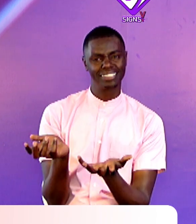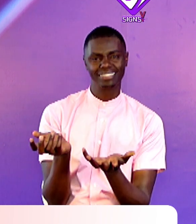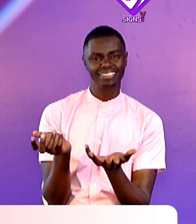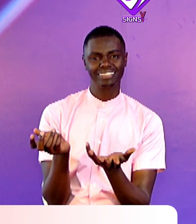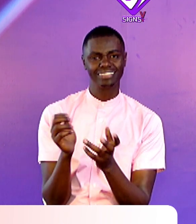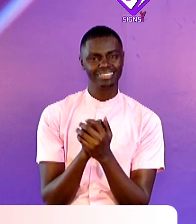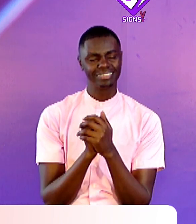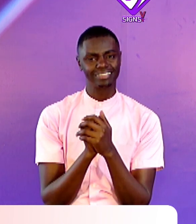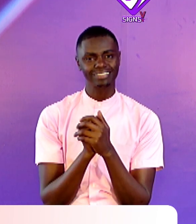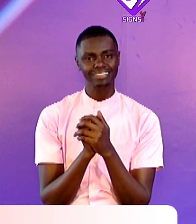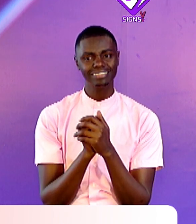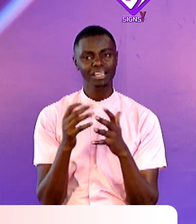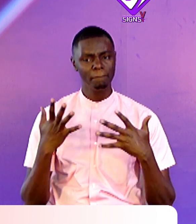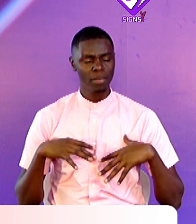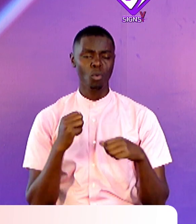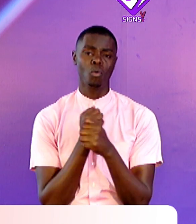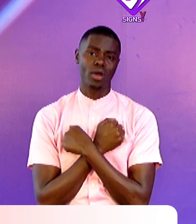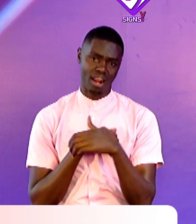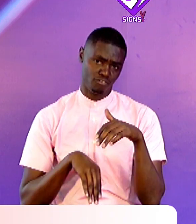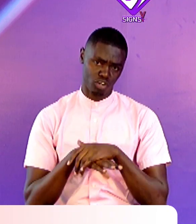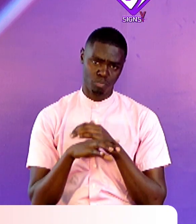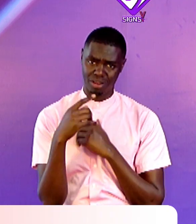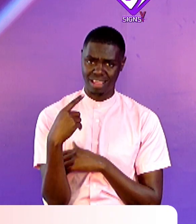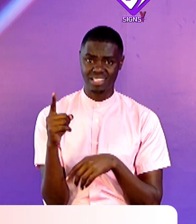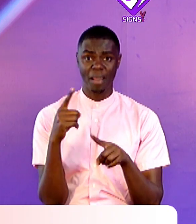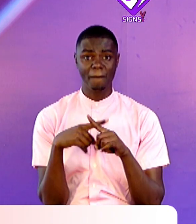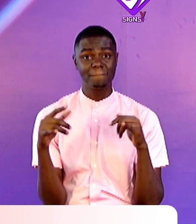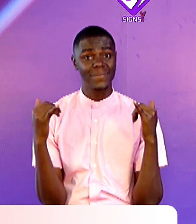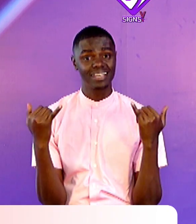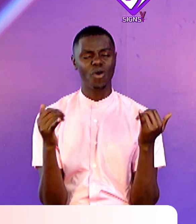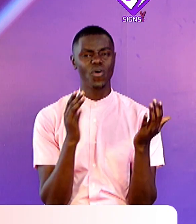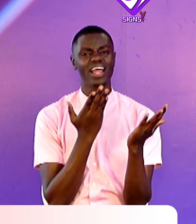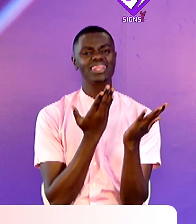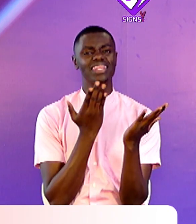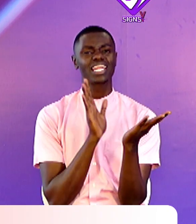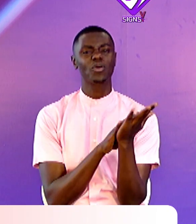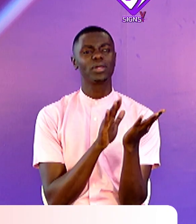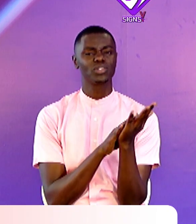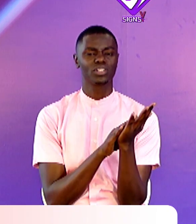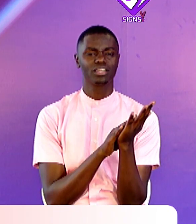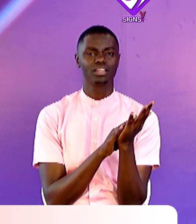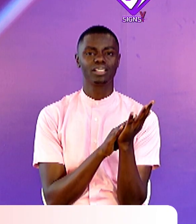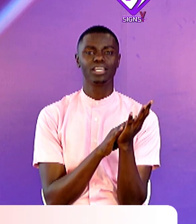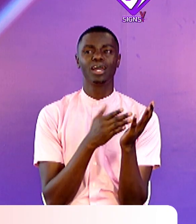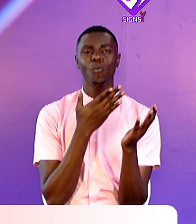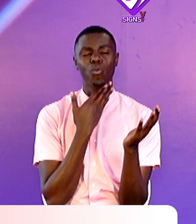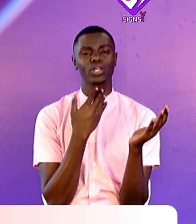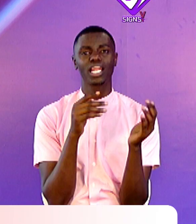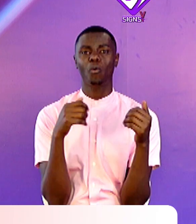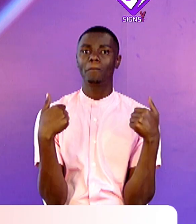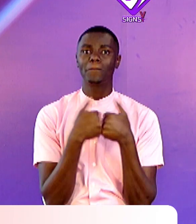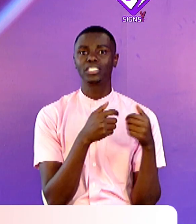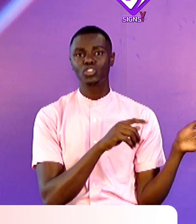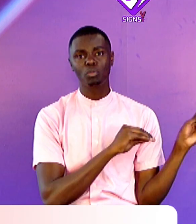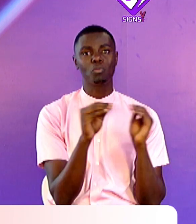mean, watu wanapenda mpira. Yes. But now these recommendations, we don't want easy games zikipelekwa TZ, oh my